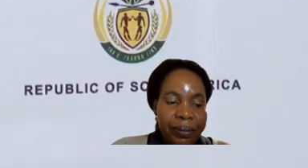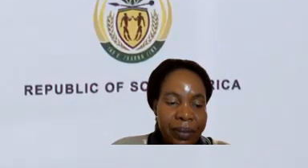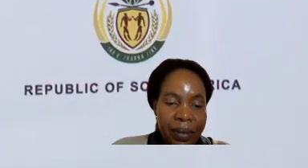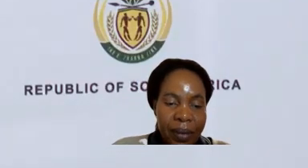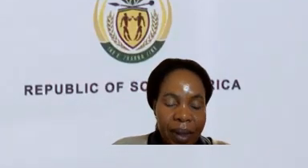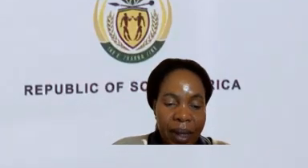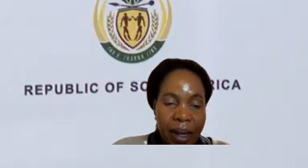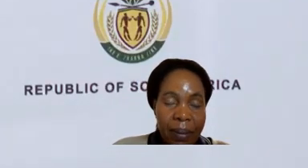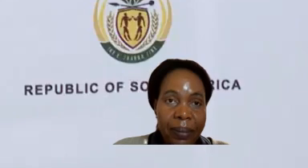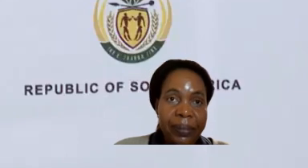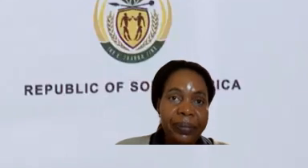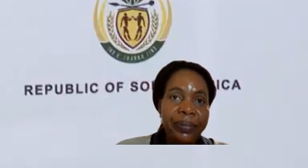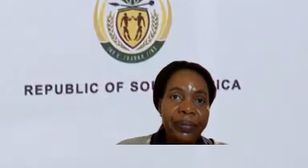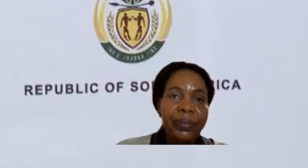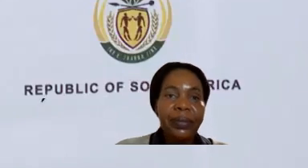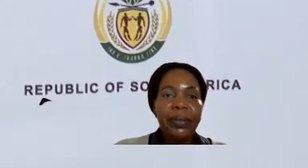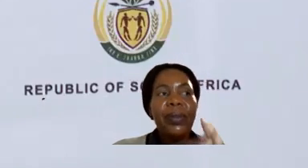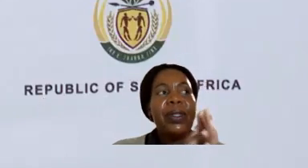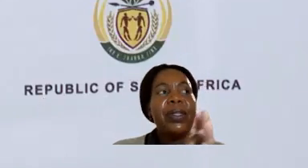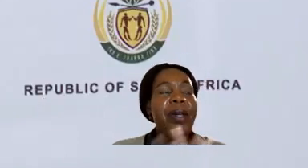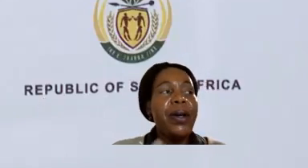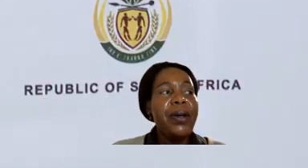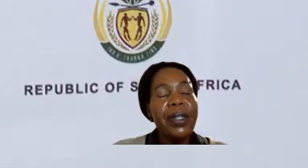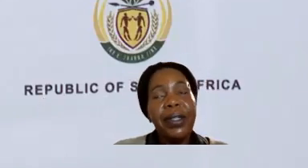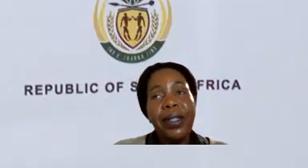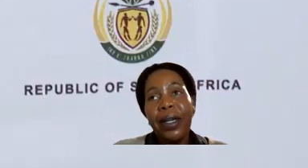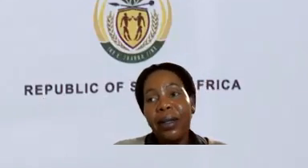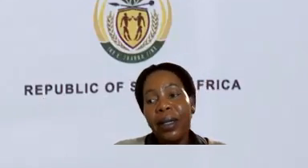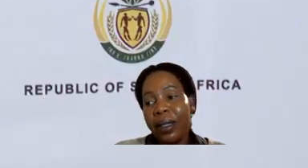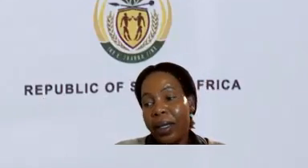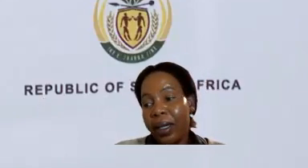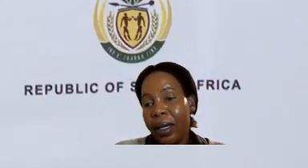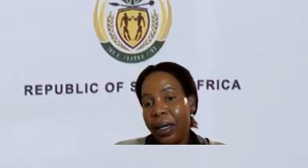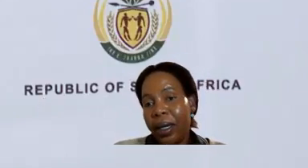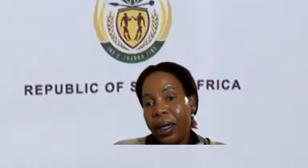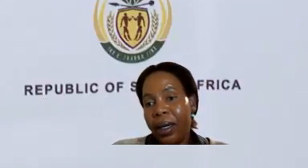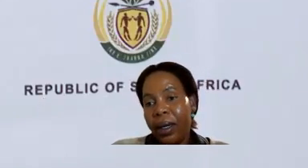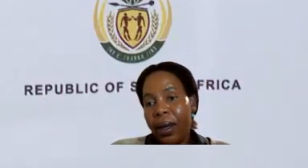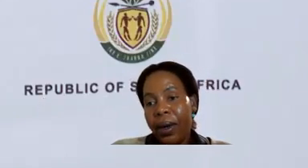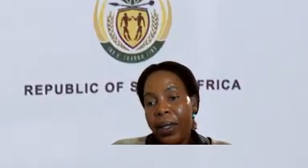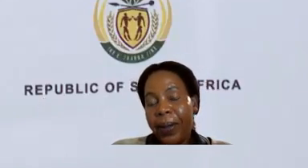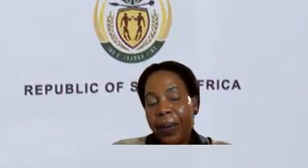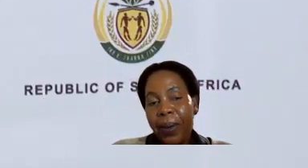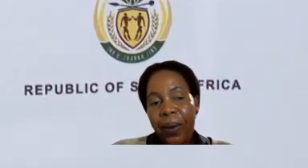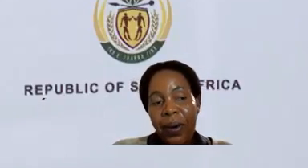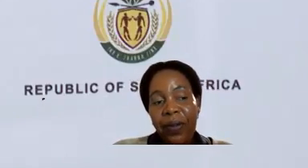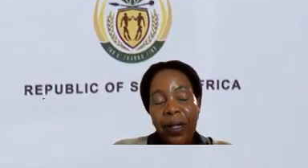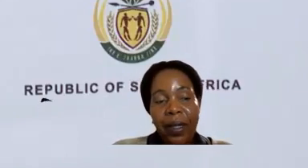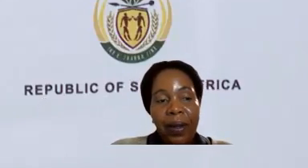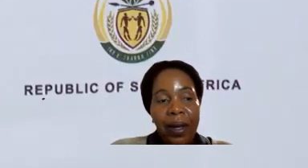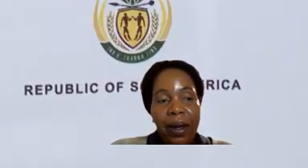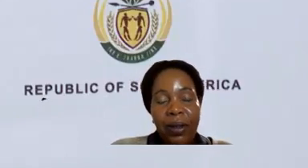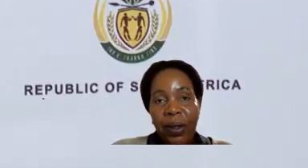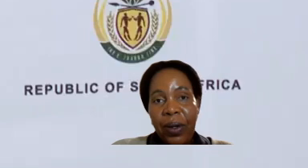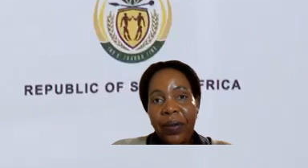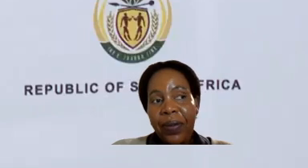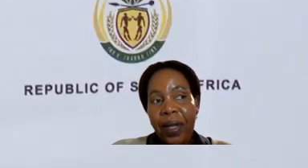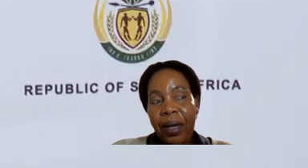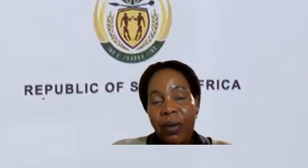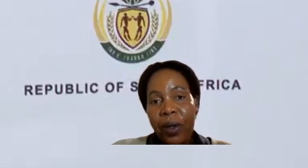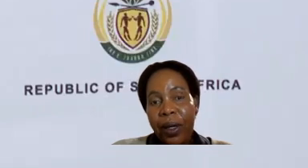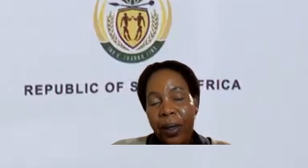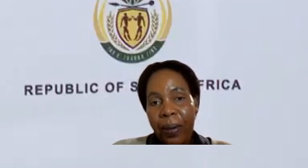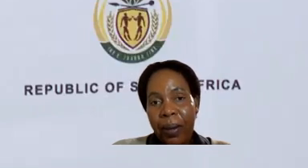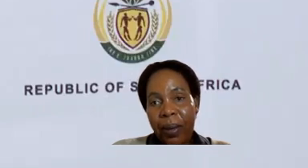So she's saying that Those people who are feeling sorry